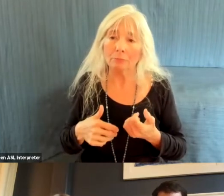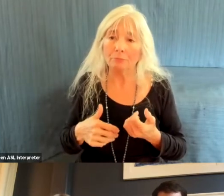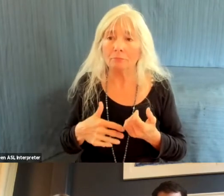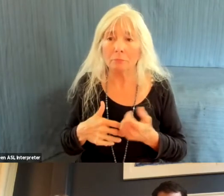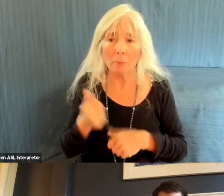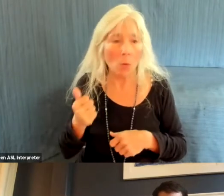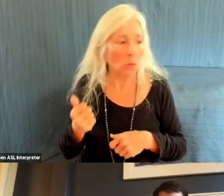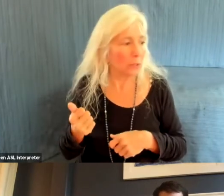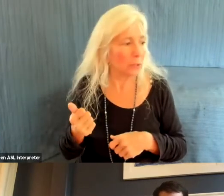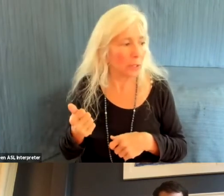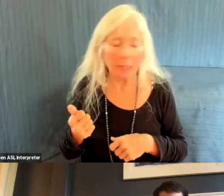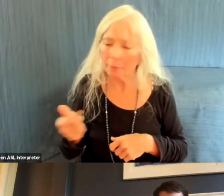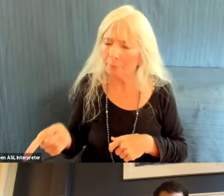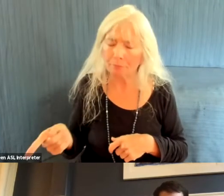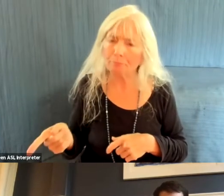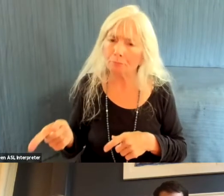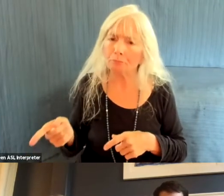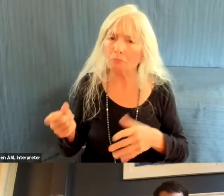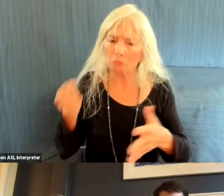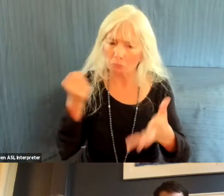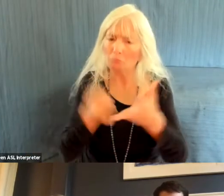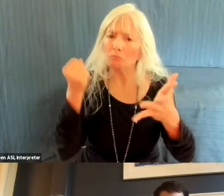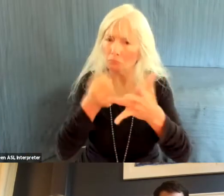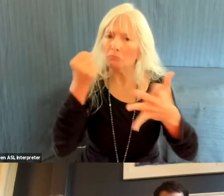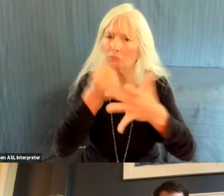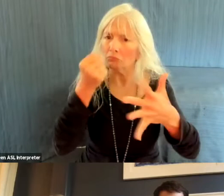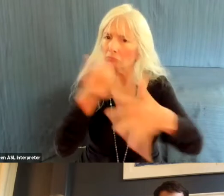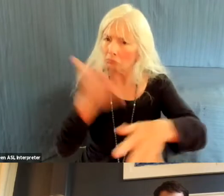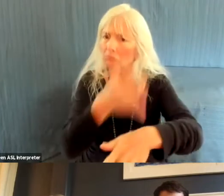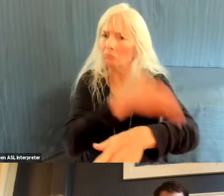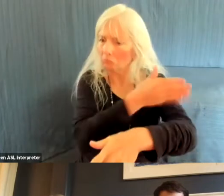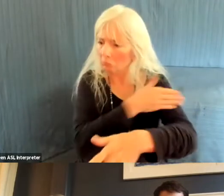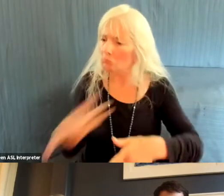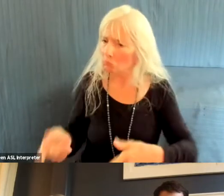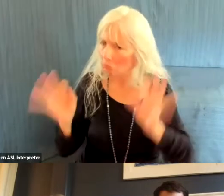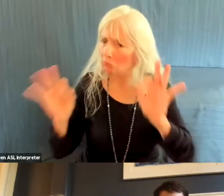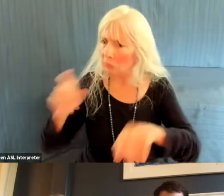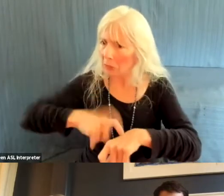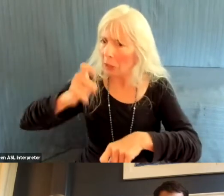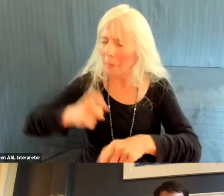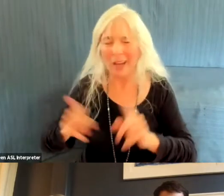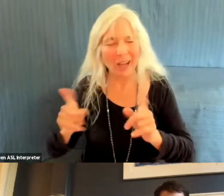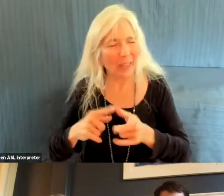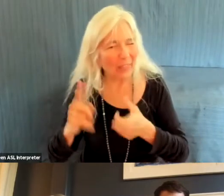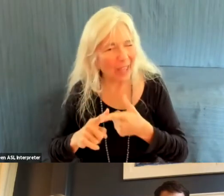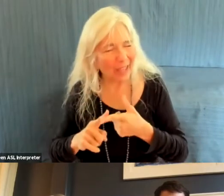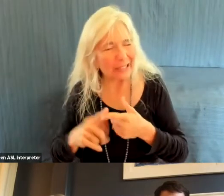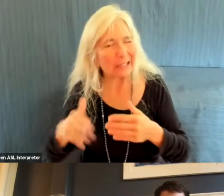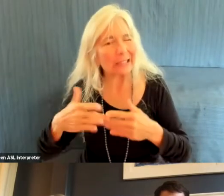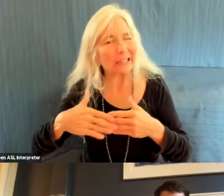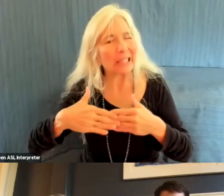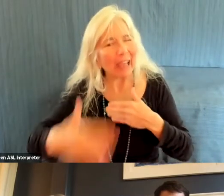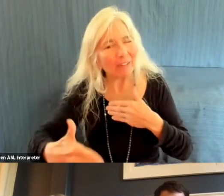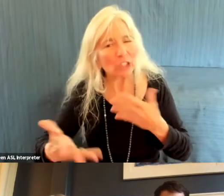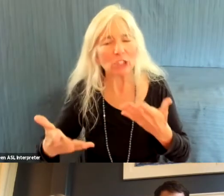he hit all his milestones that he needed to up 1. But then moving forward,